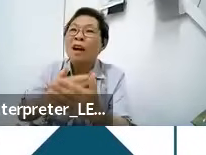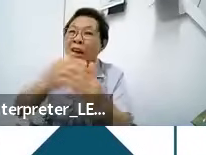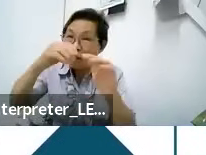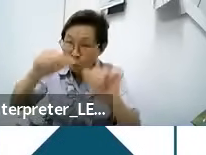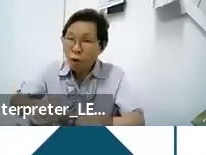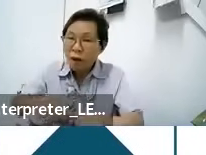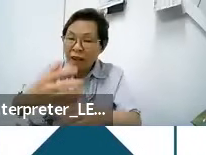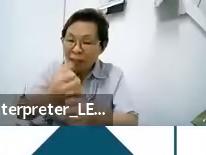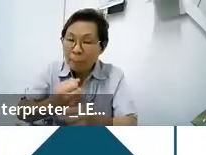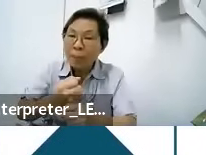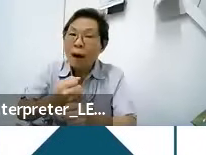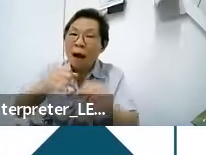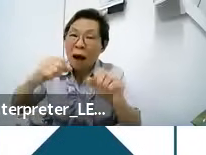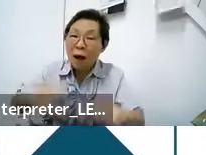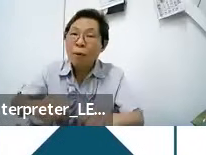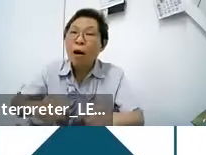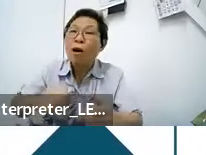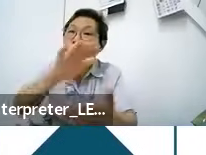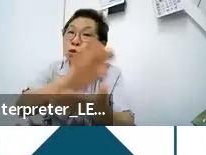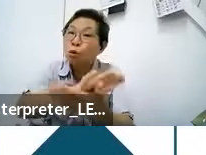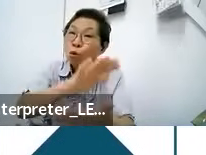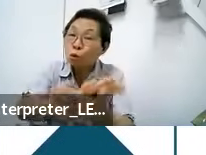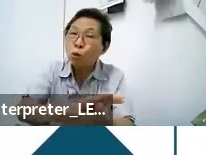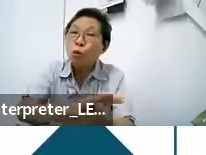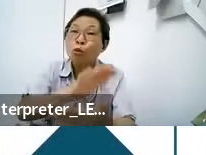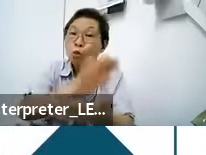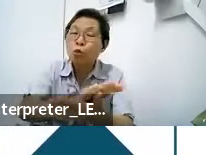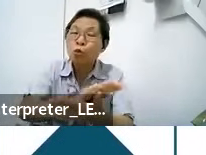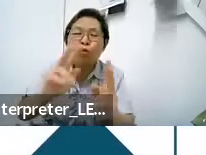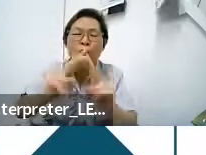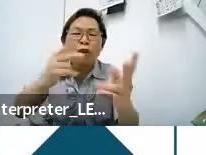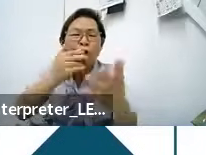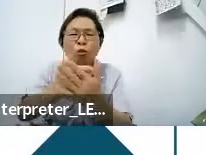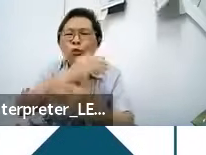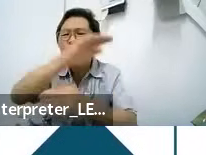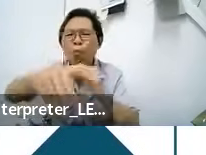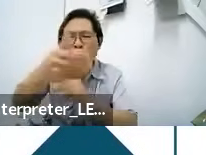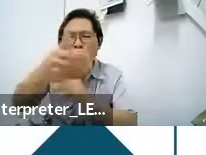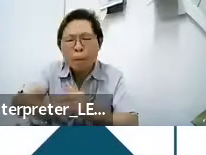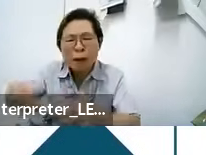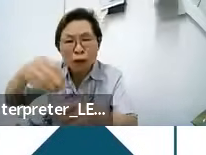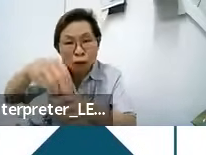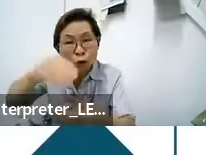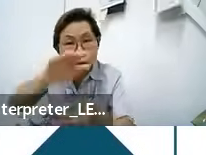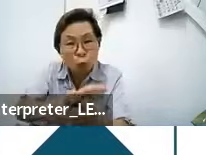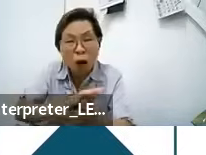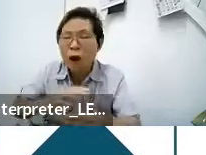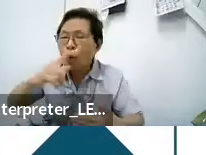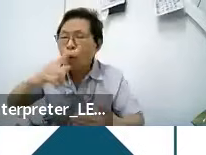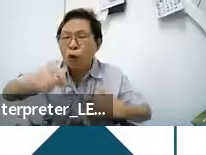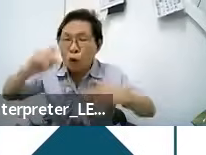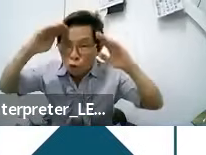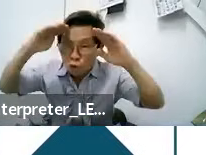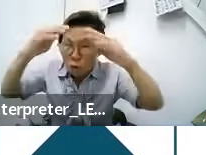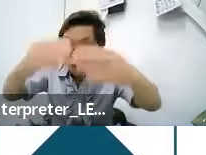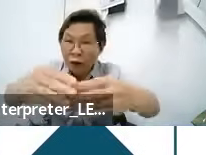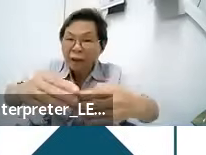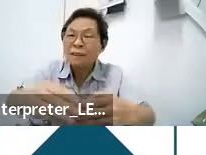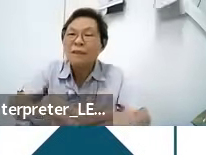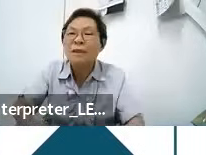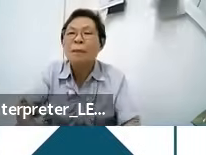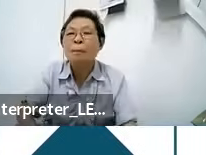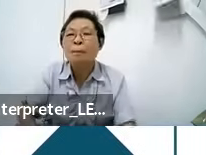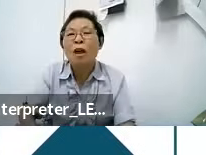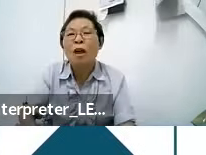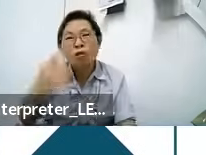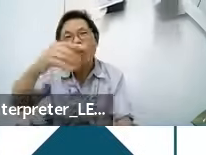accessible infrastructure, school building, blah, blah, blah. So you don't need to focus more on that domain. But for